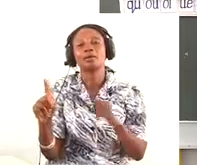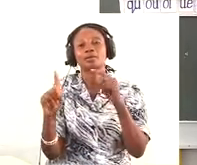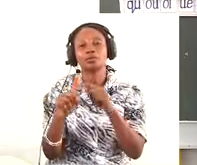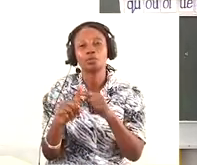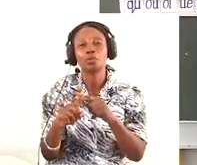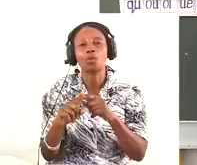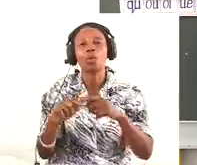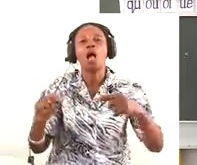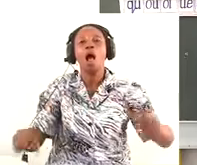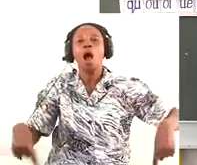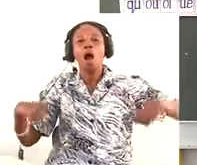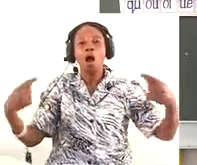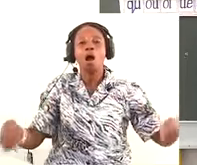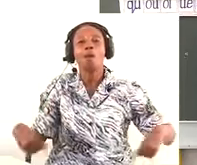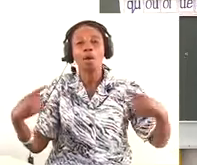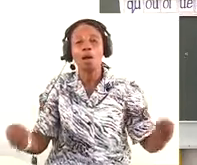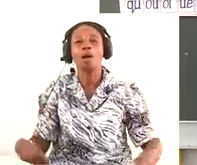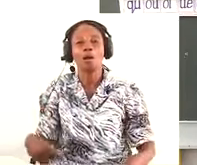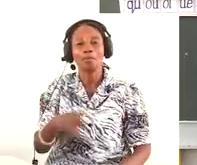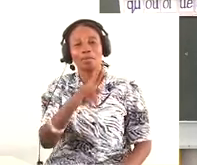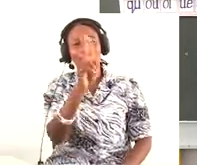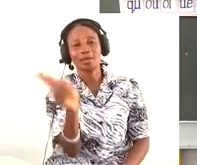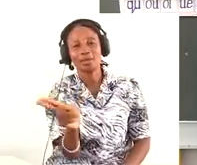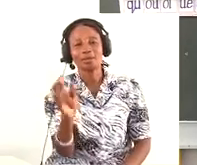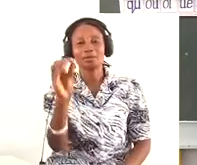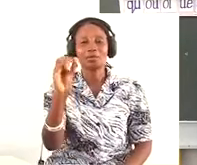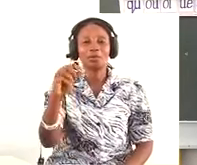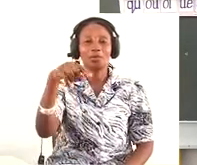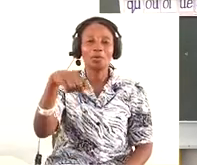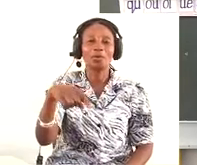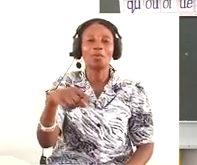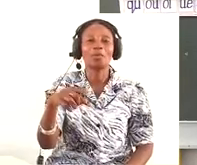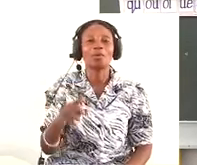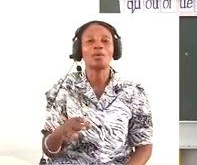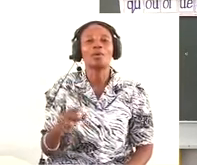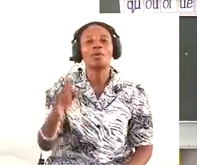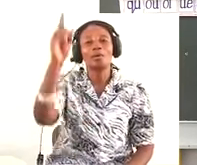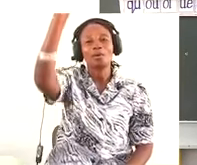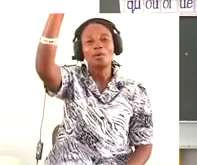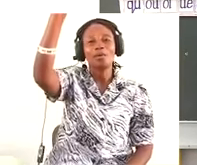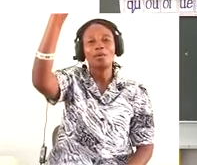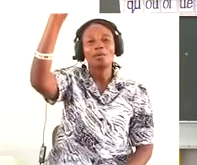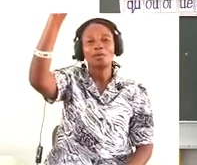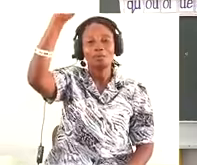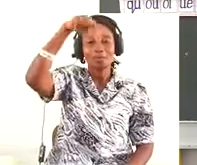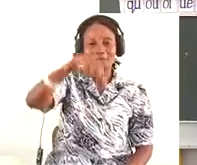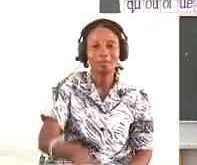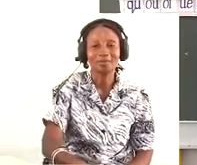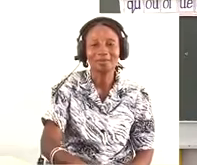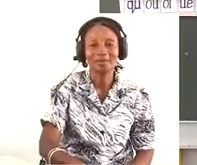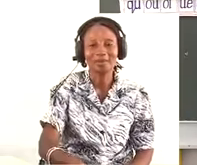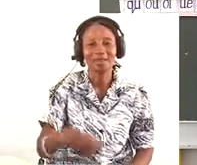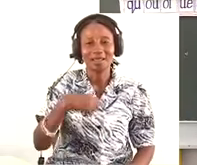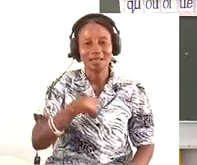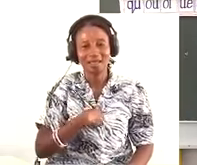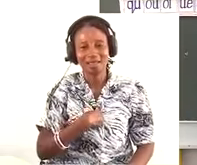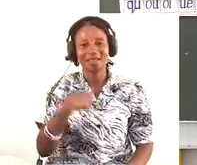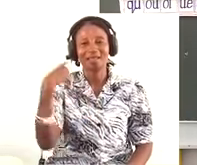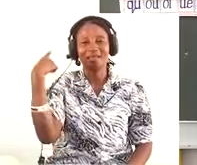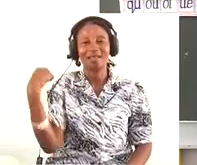I like to hop, hop, hop, up and down. I like to hop, hop,